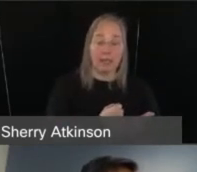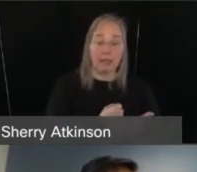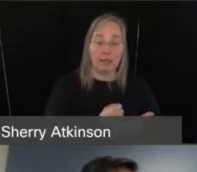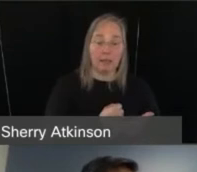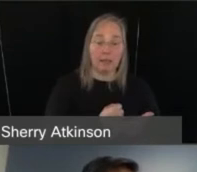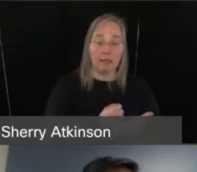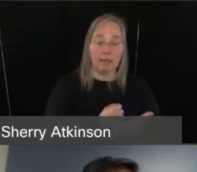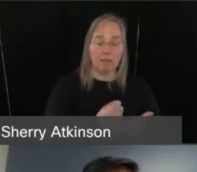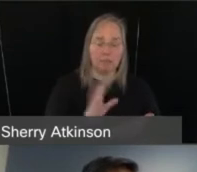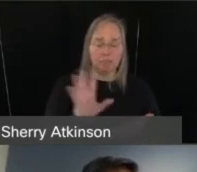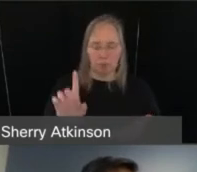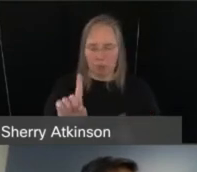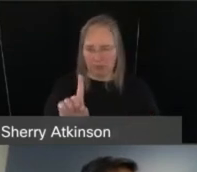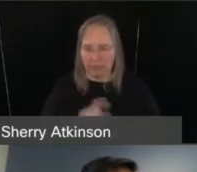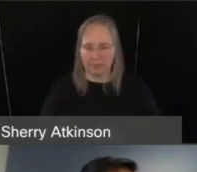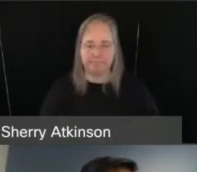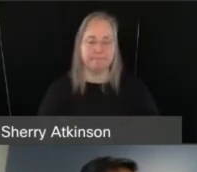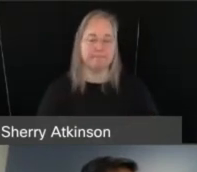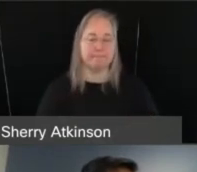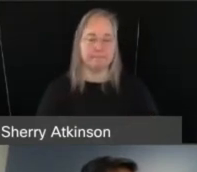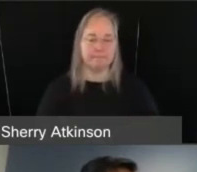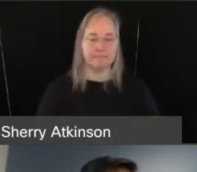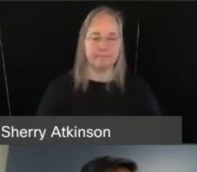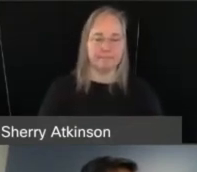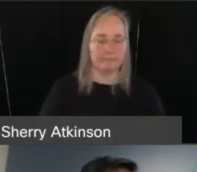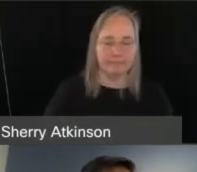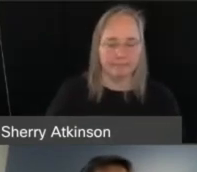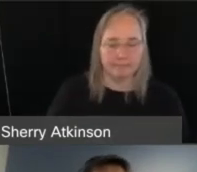bear with me one second.